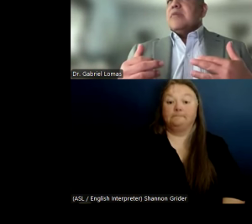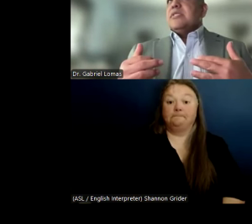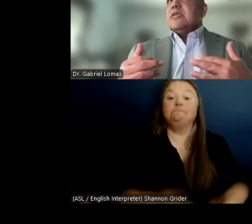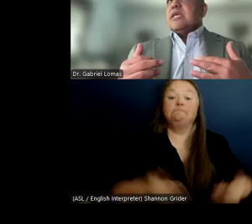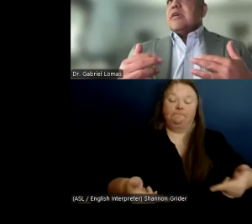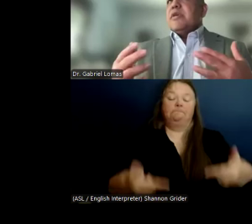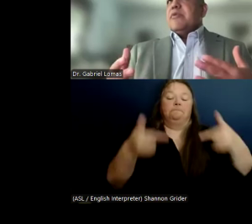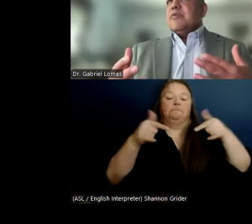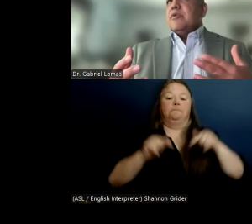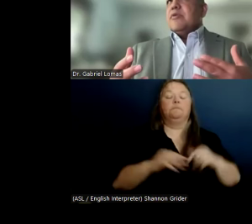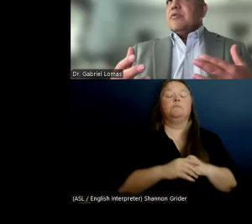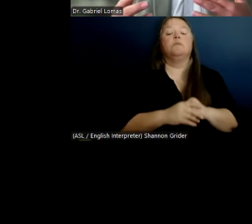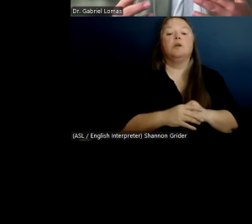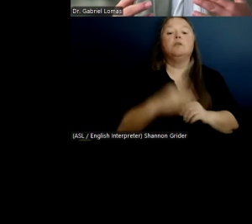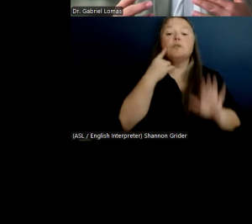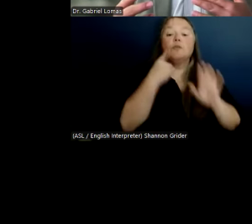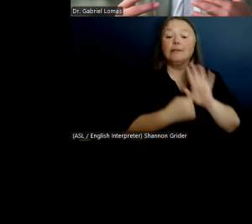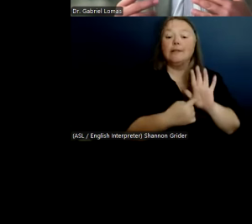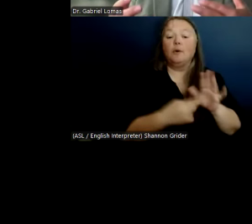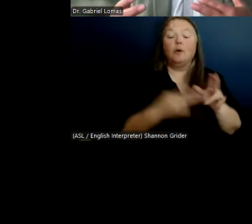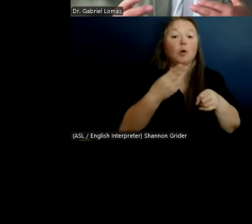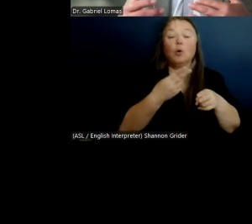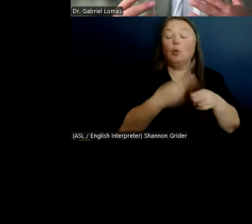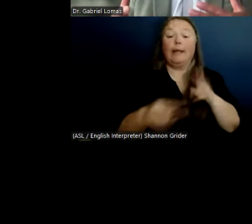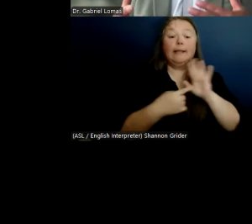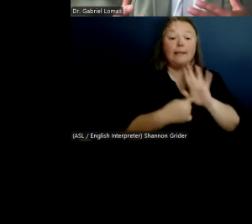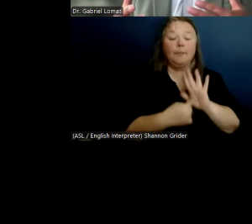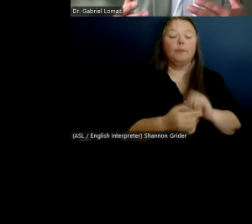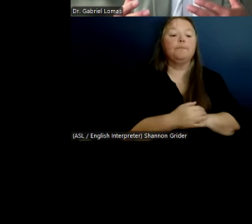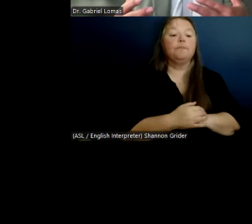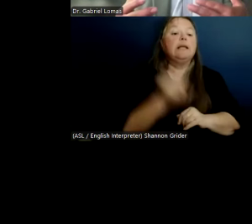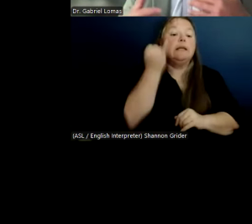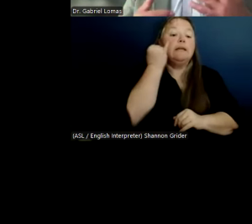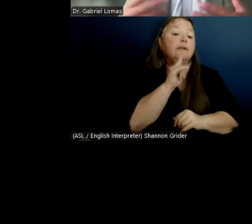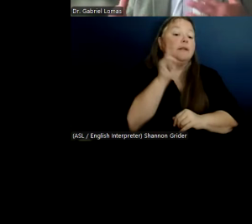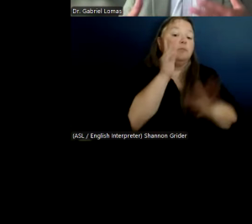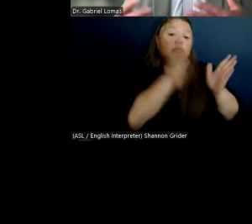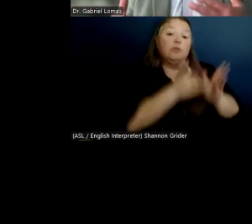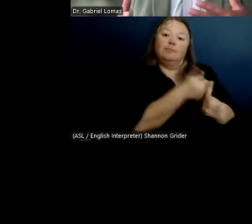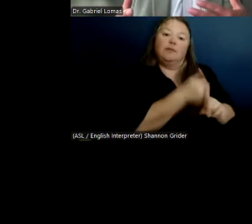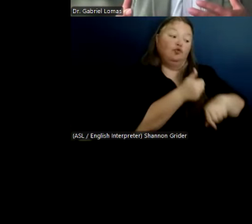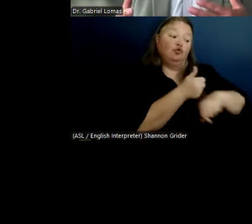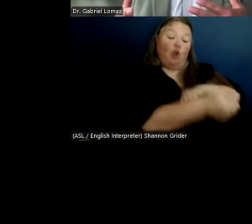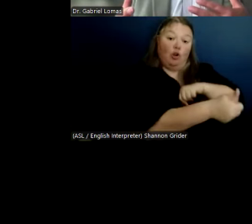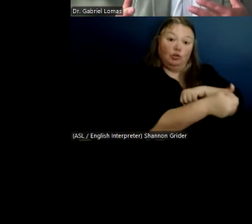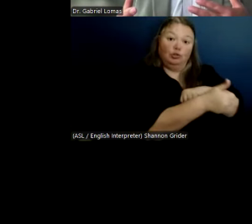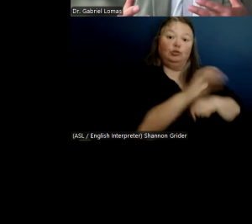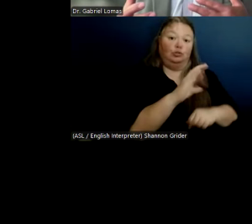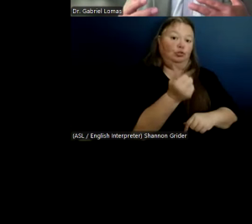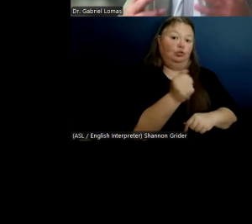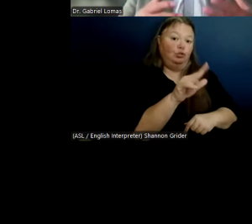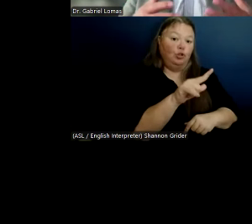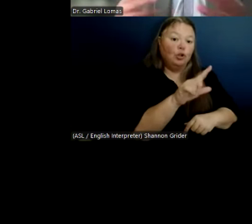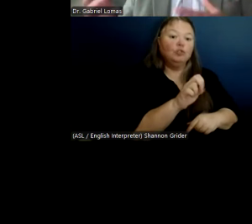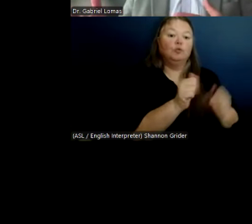Sometimes deaf people who commit crimes or who are charged with crimes, don't fully understand, they